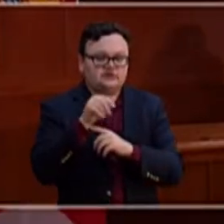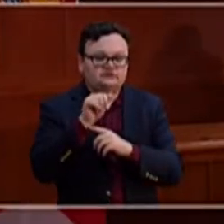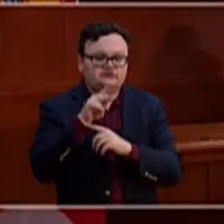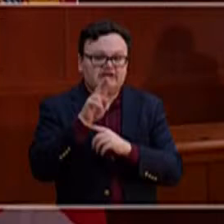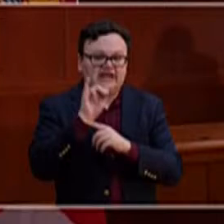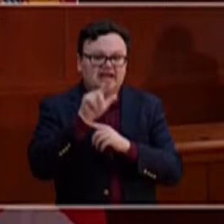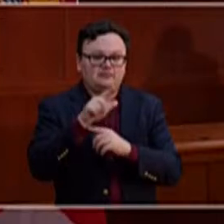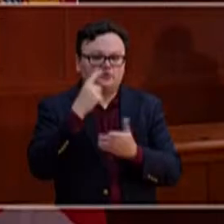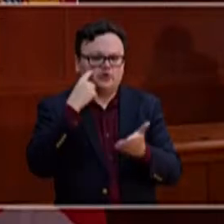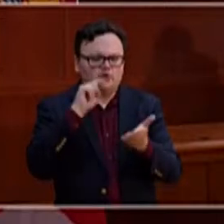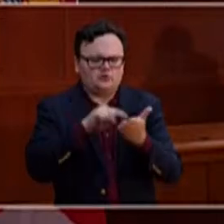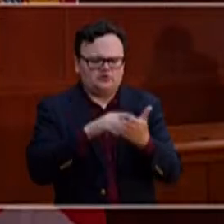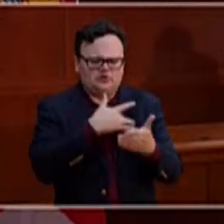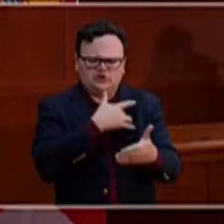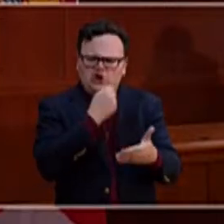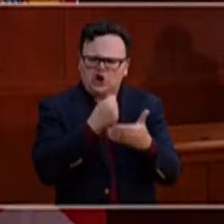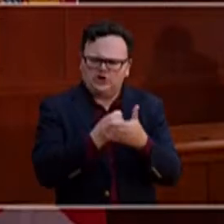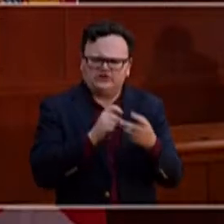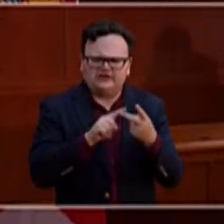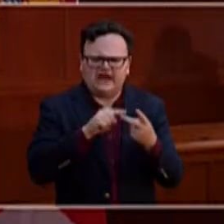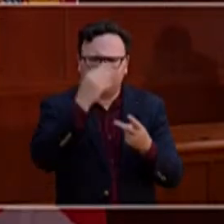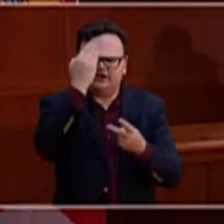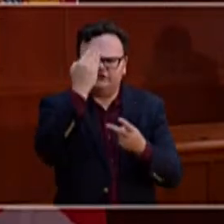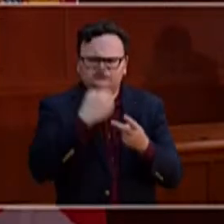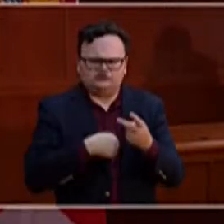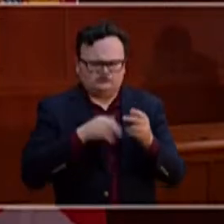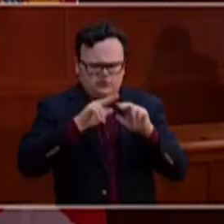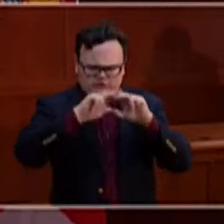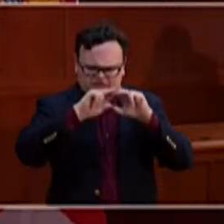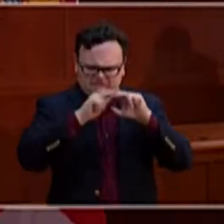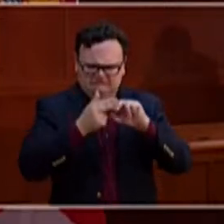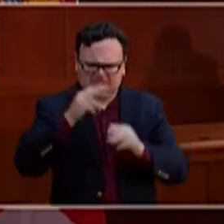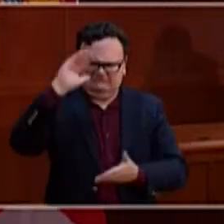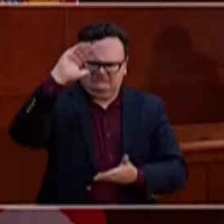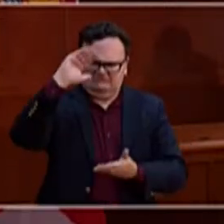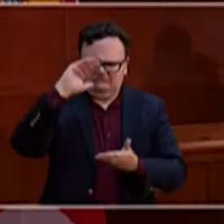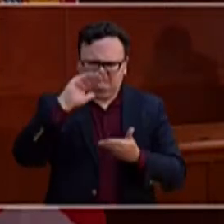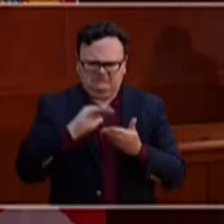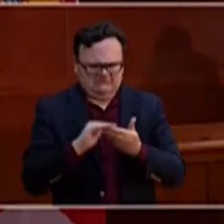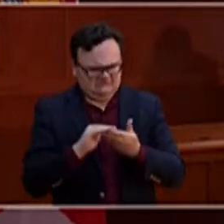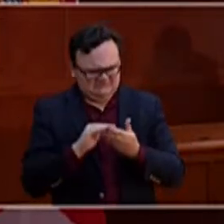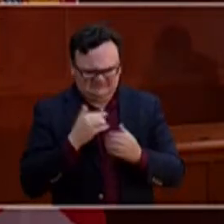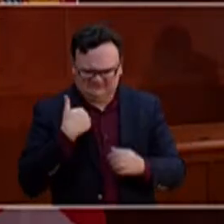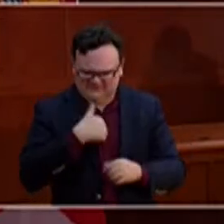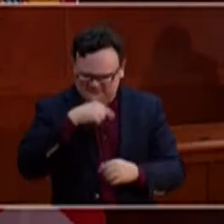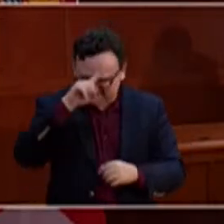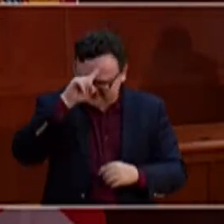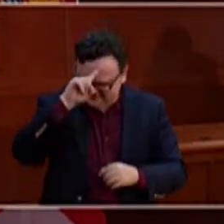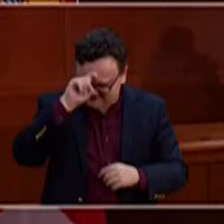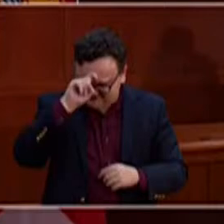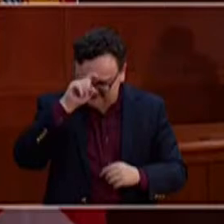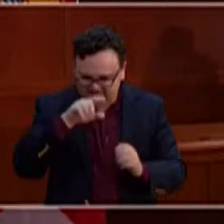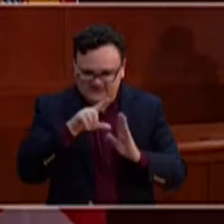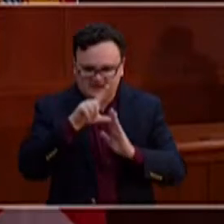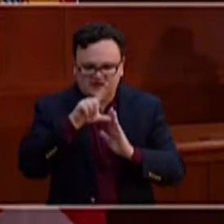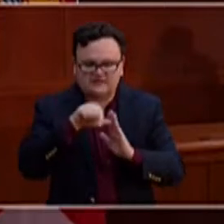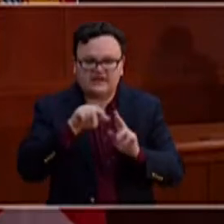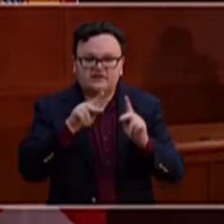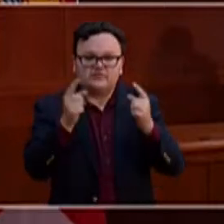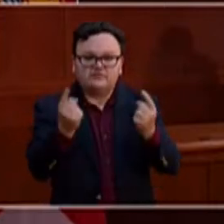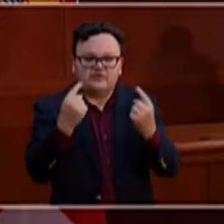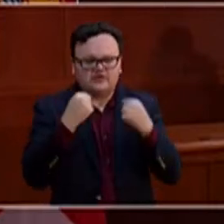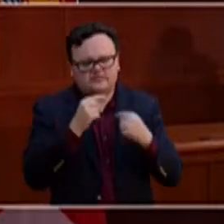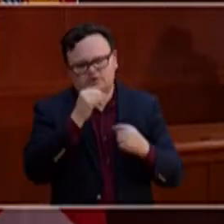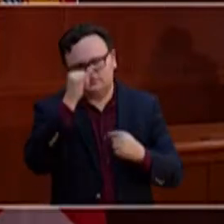heart attacks and strokes significantly, and the question, what's going on? And then as folks started to come in, they were coming in a more